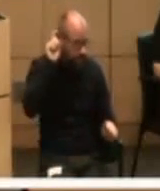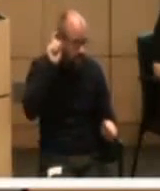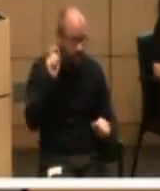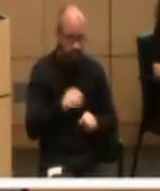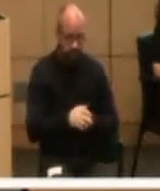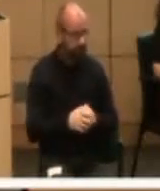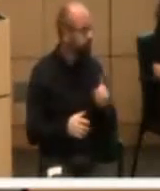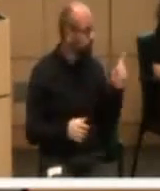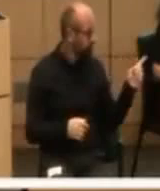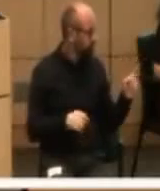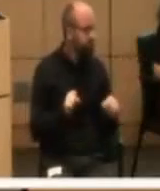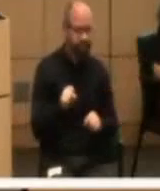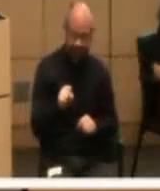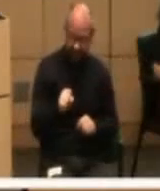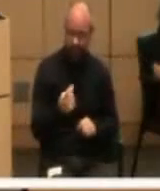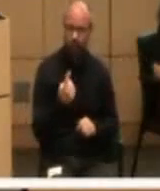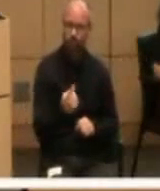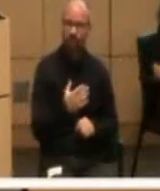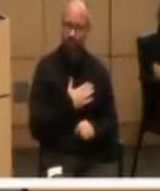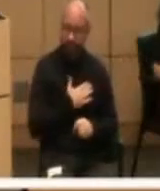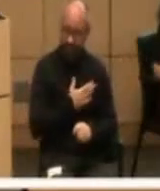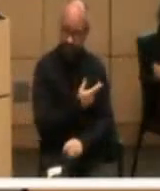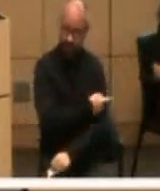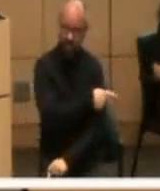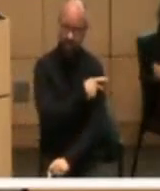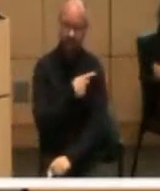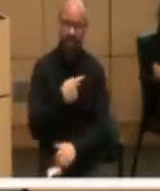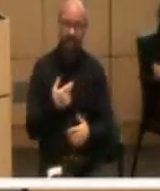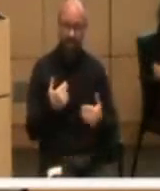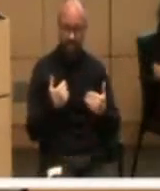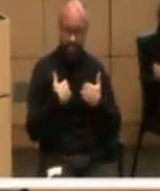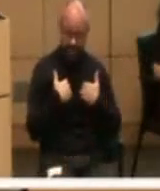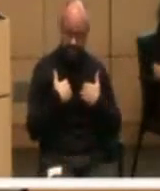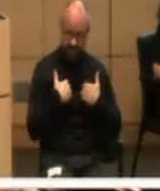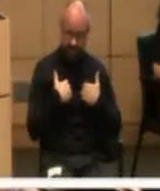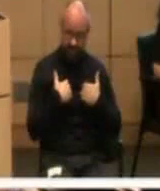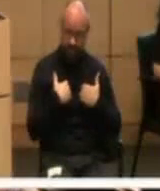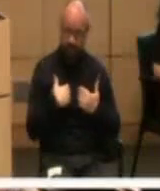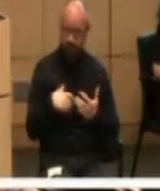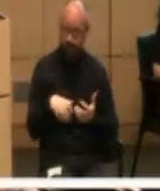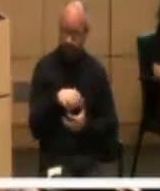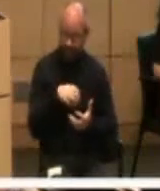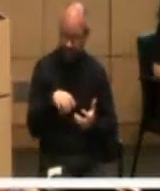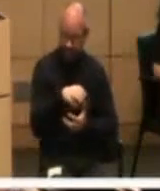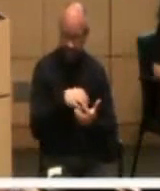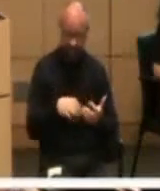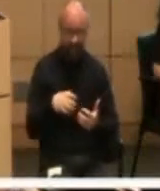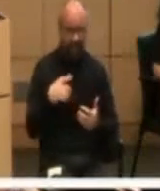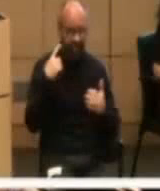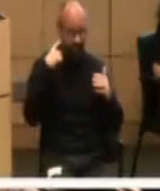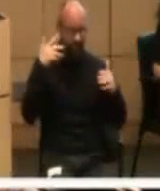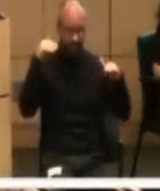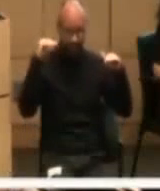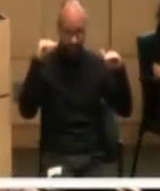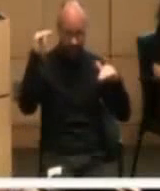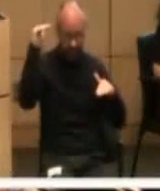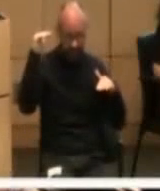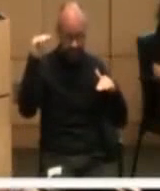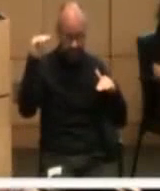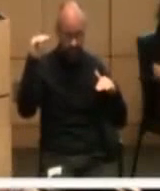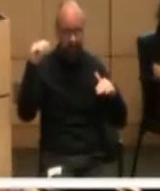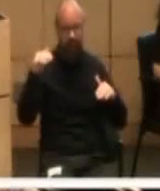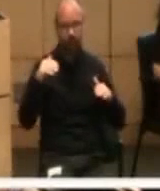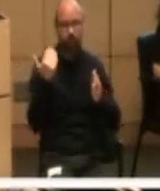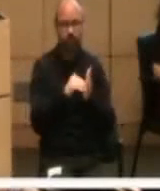was just gonna say, I have a patient of mine who has mixed hearing loss, and and because she has recurrent cholesteatoma,